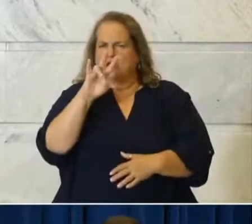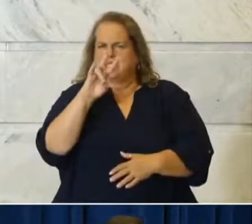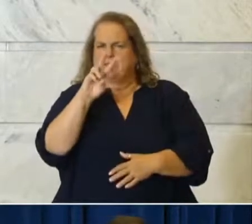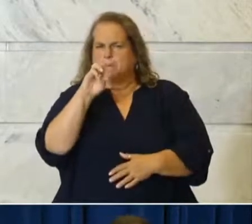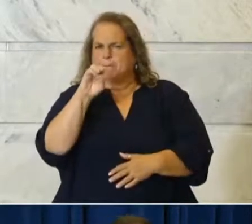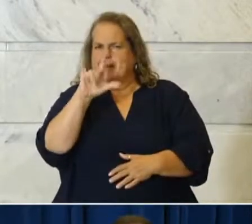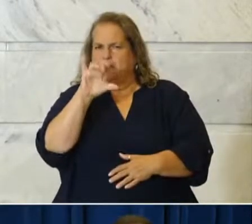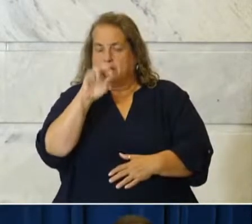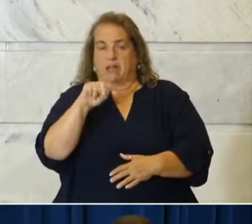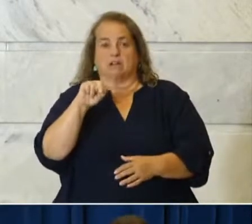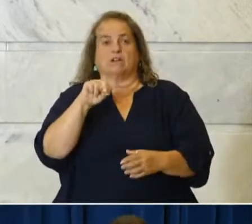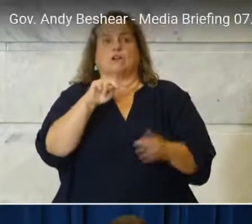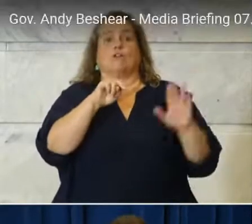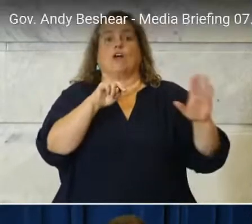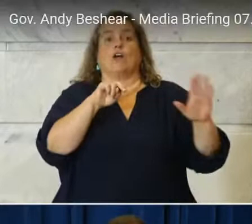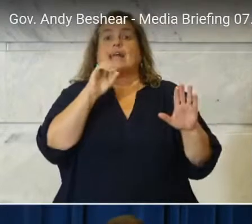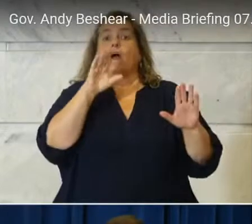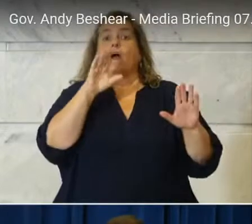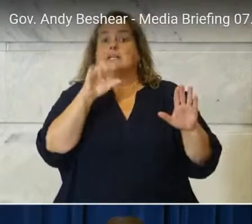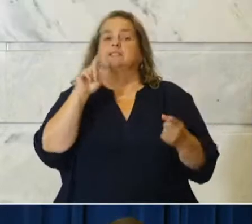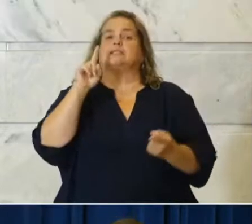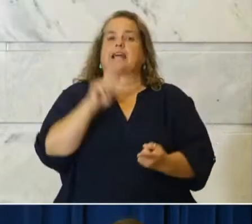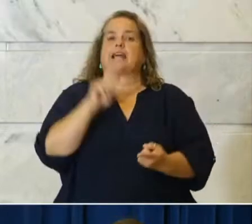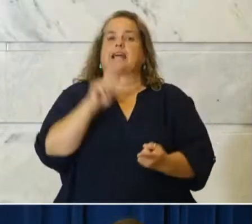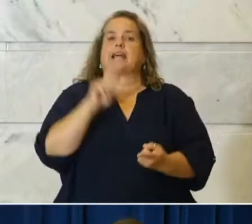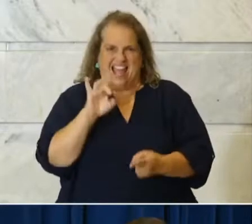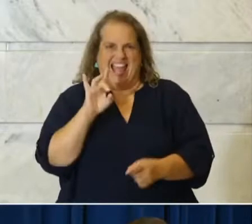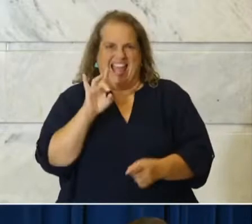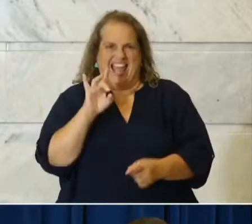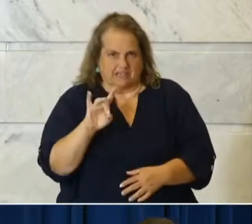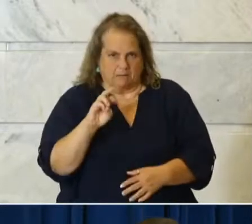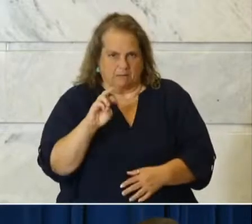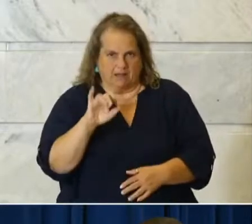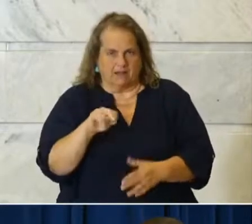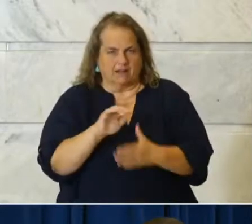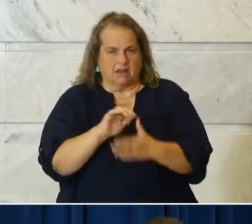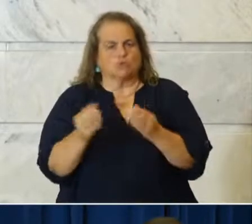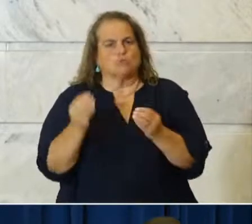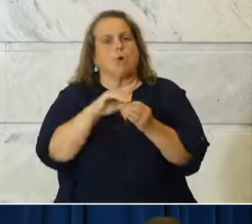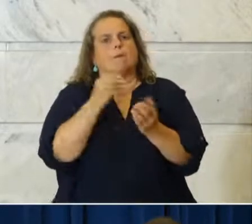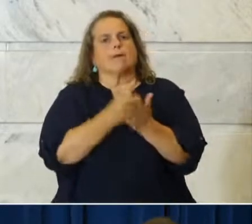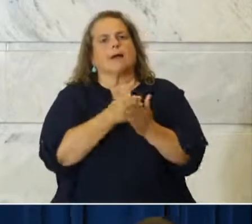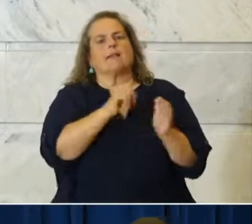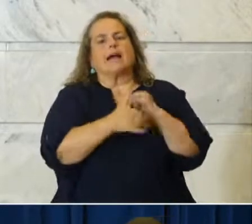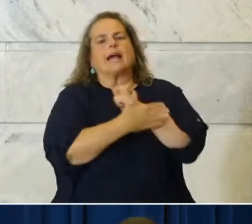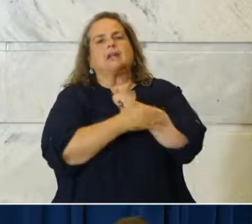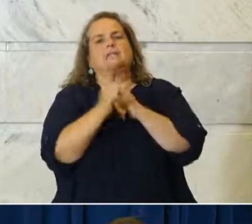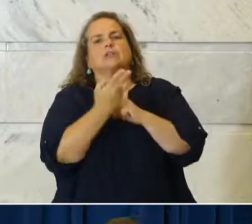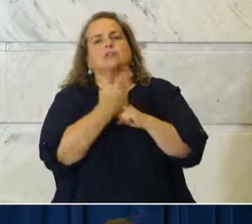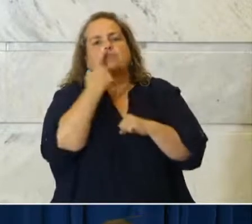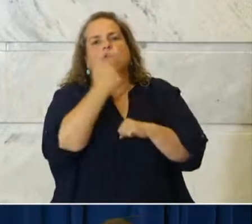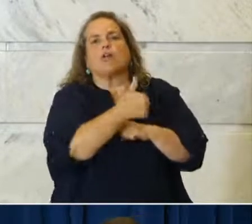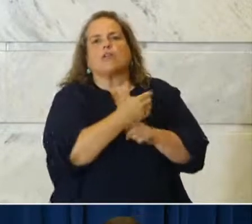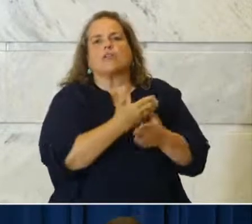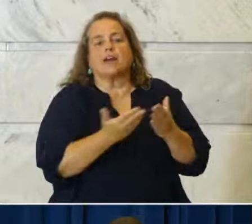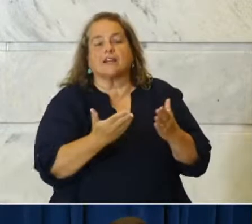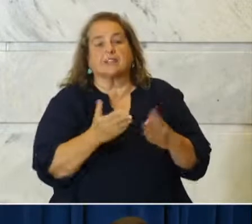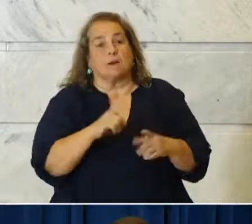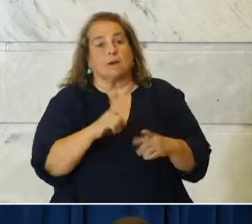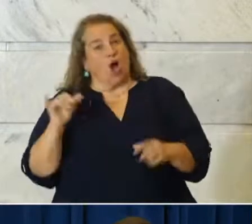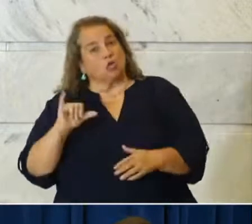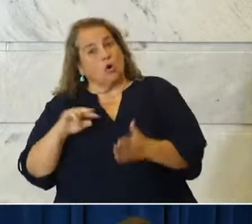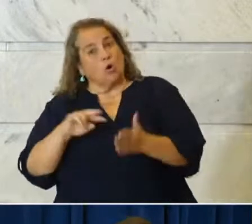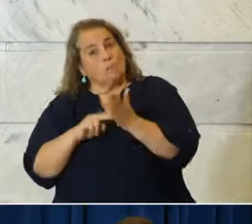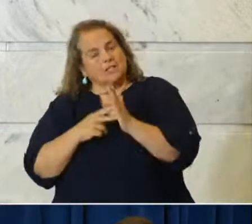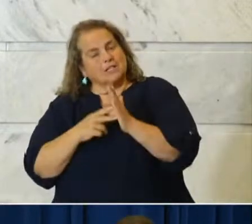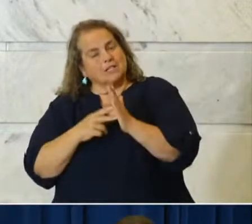million down to about 8. That's more money for our county projects. But what else it means is we're going to have more people employed working out there because